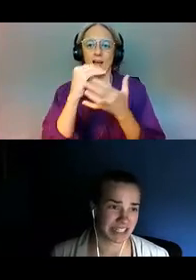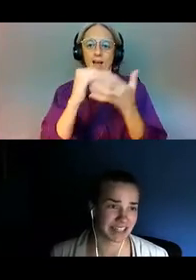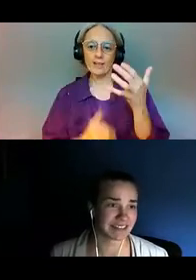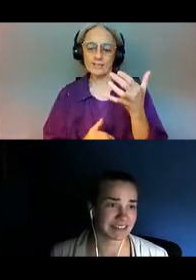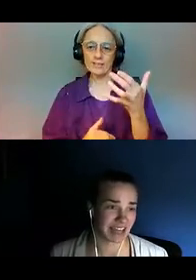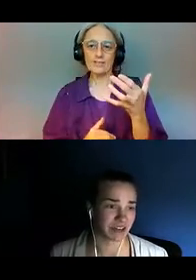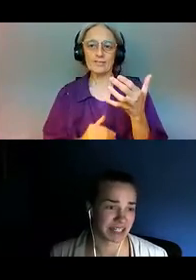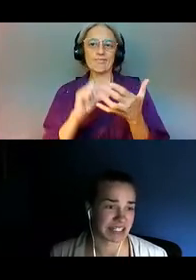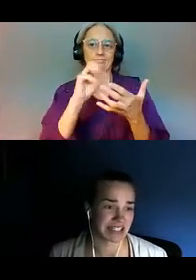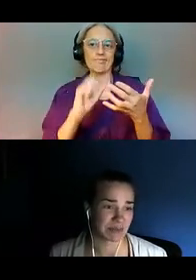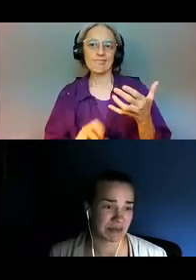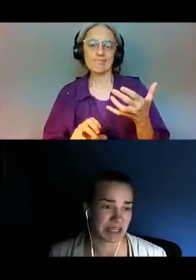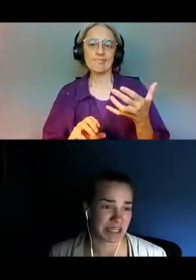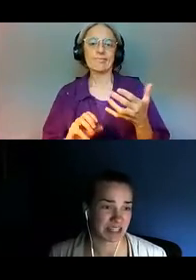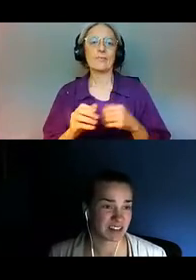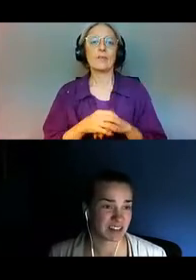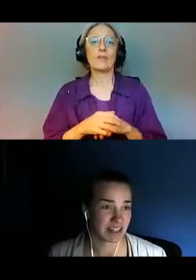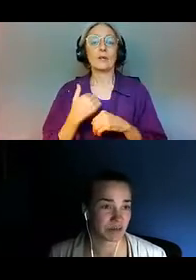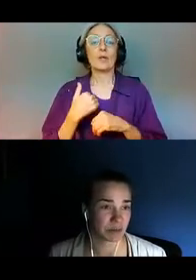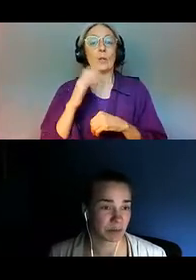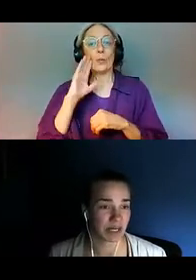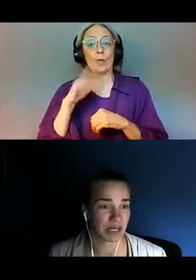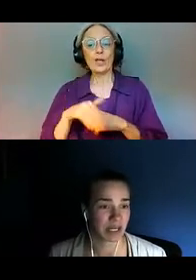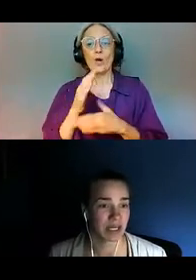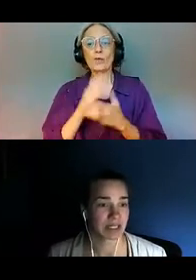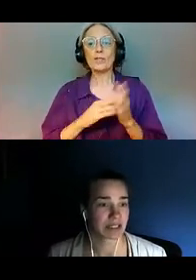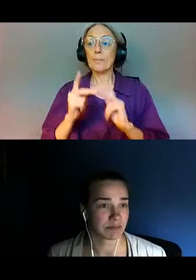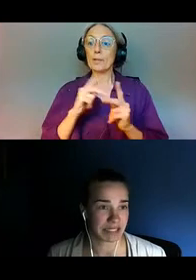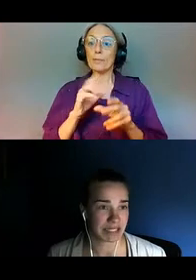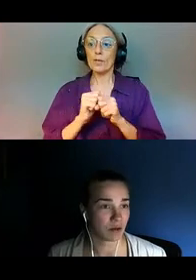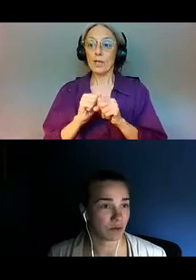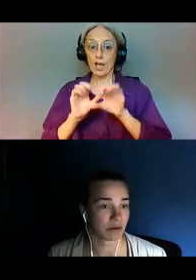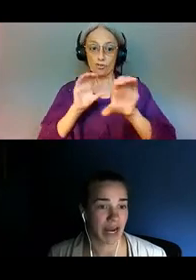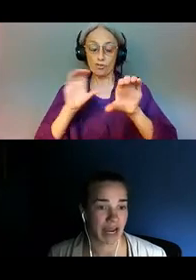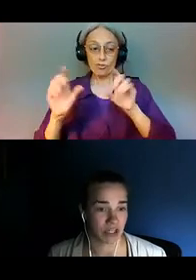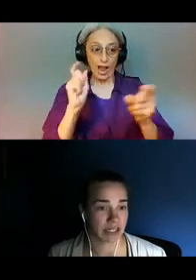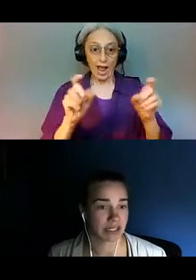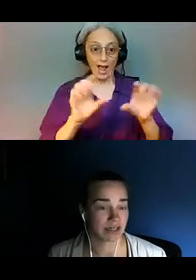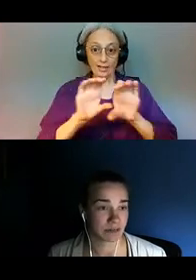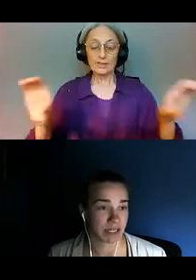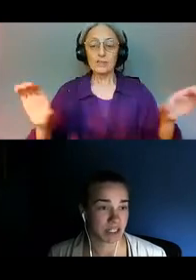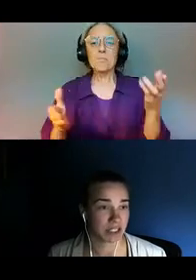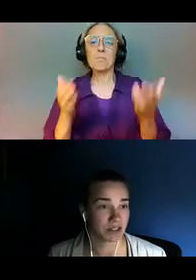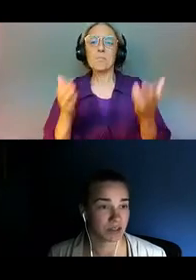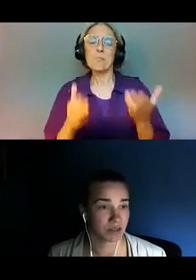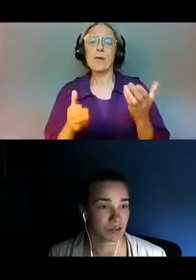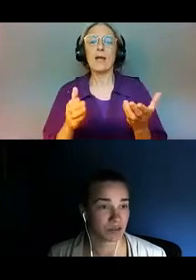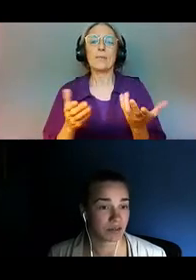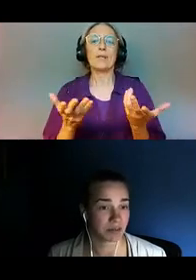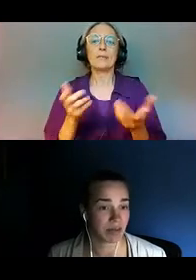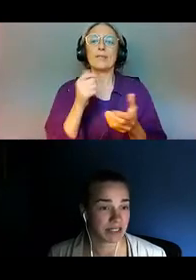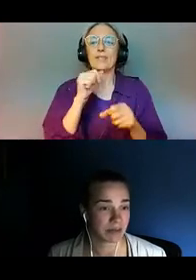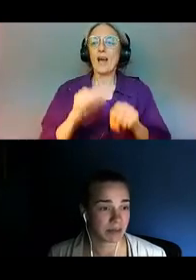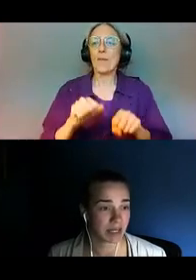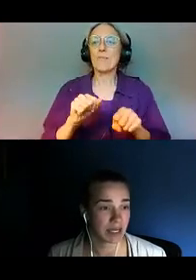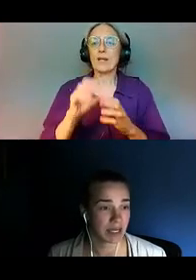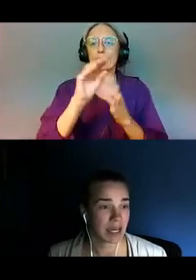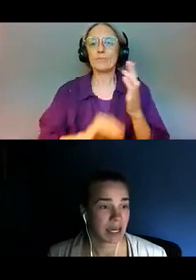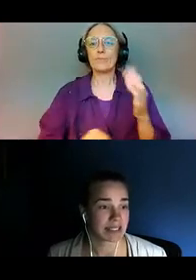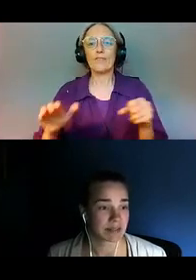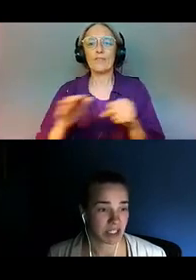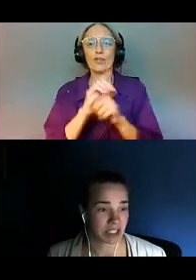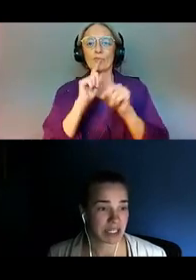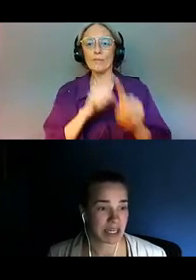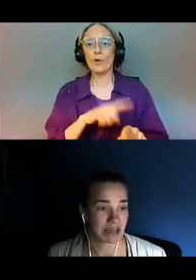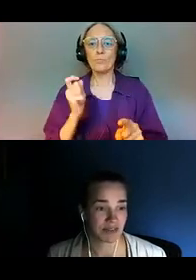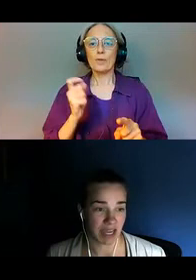We understand that grantees may be hindered in reporting complete or accurate information due to the pandemic,